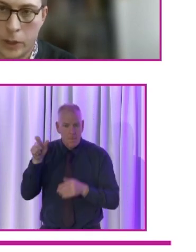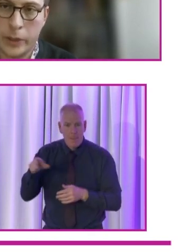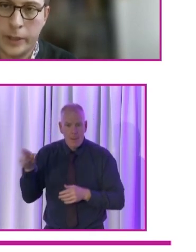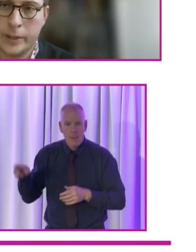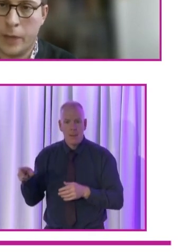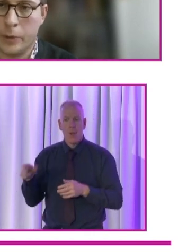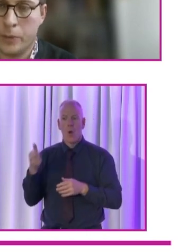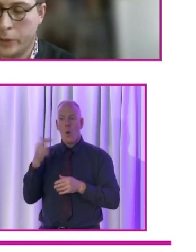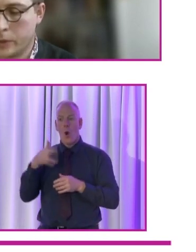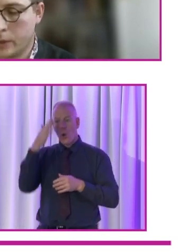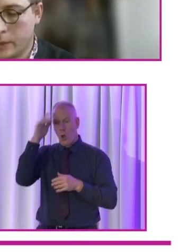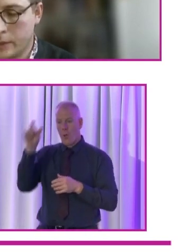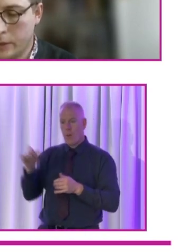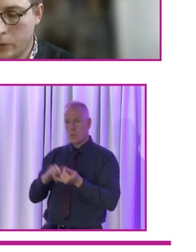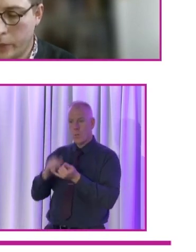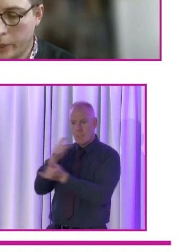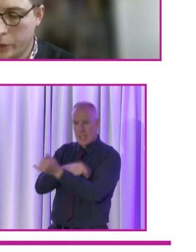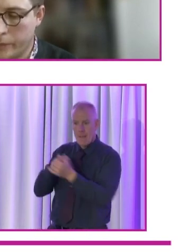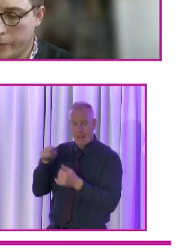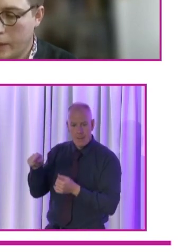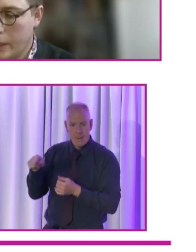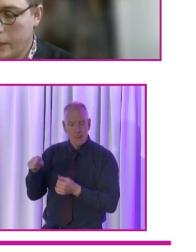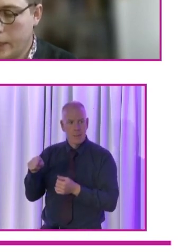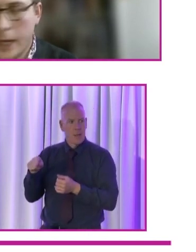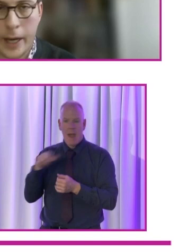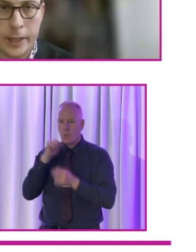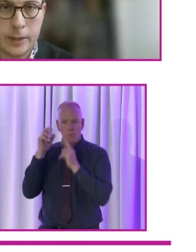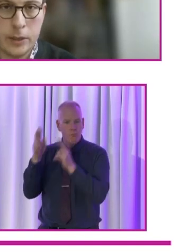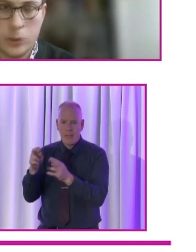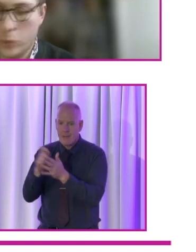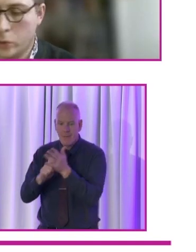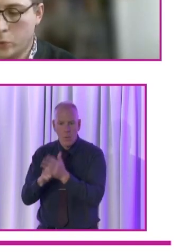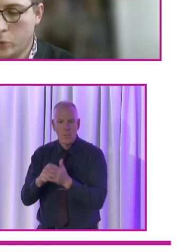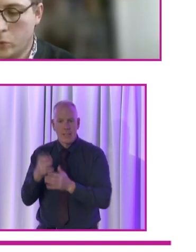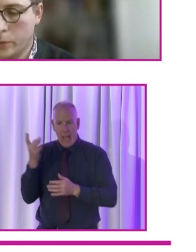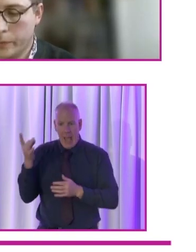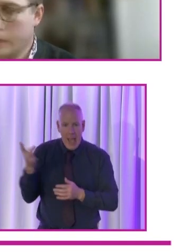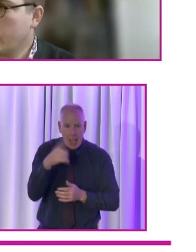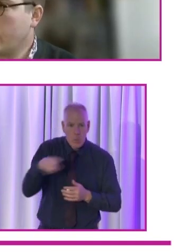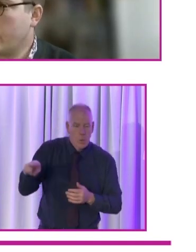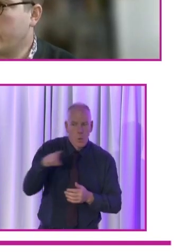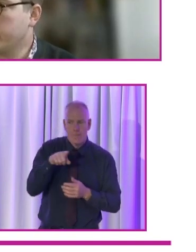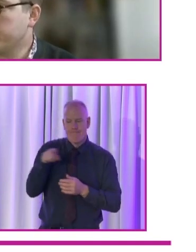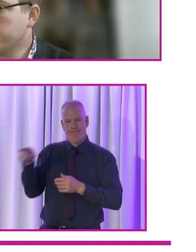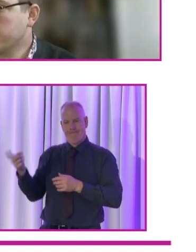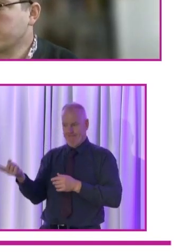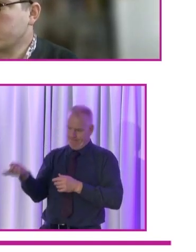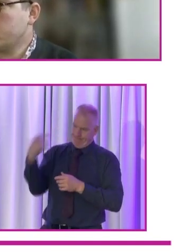or you know a disabled person in this situation, they are asking you